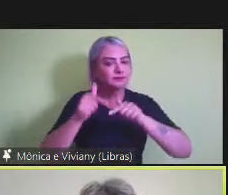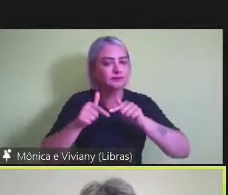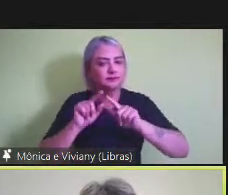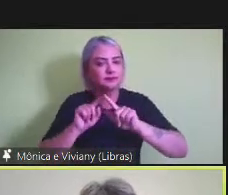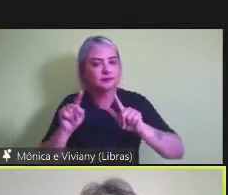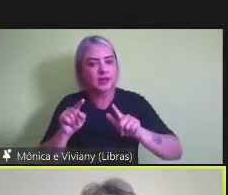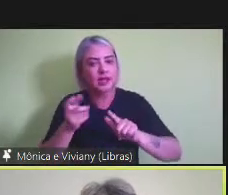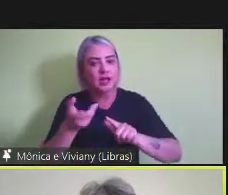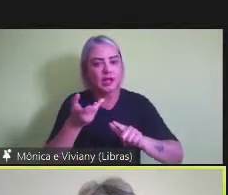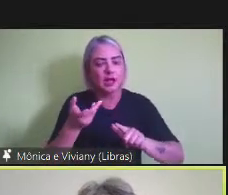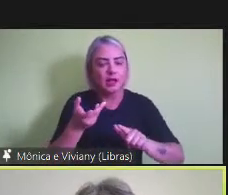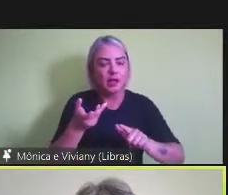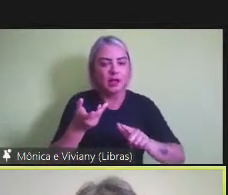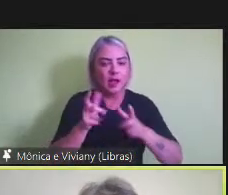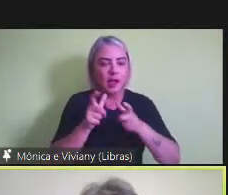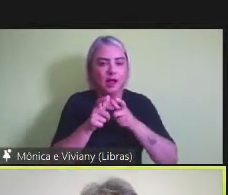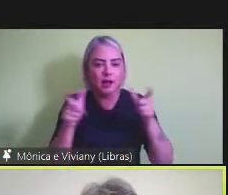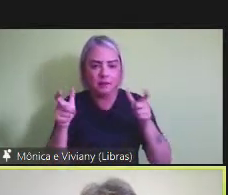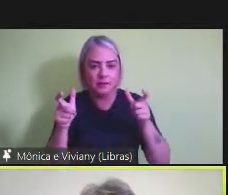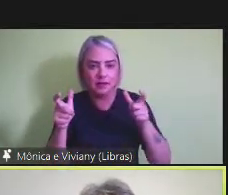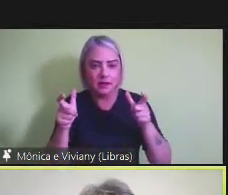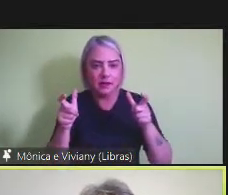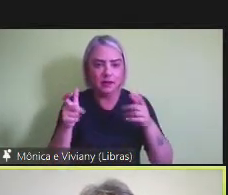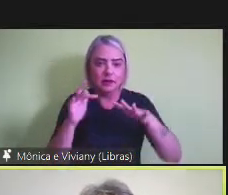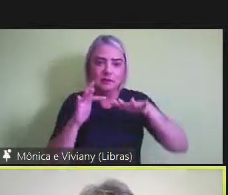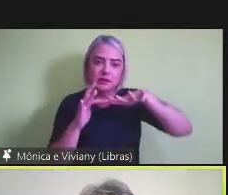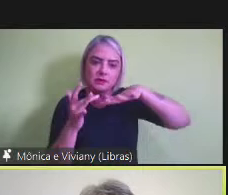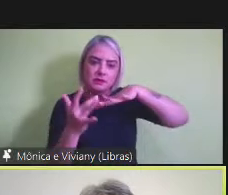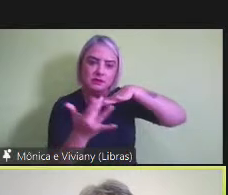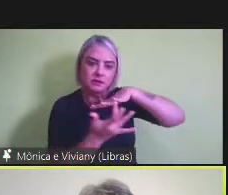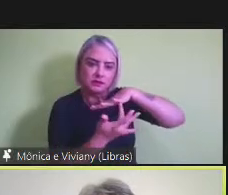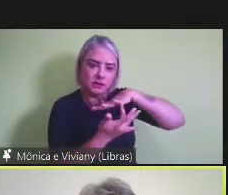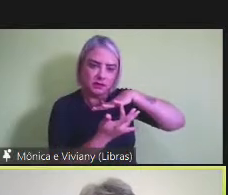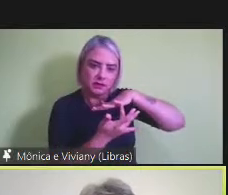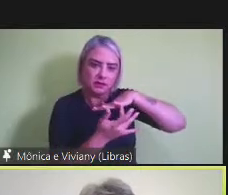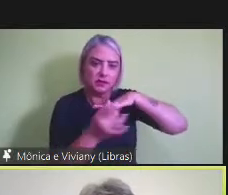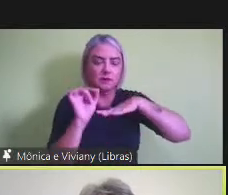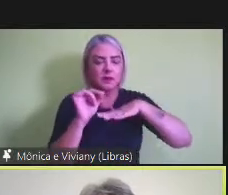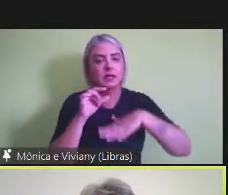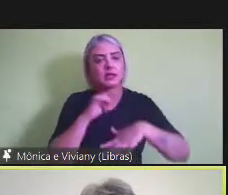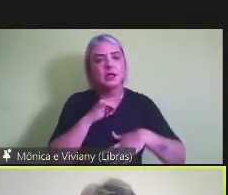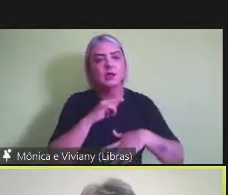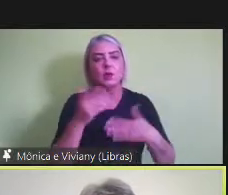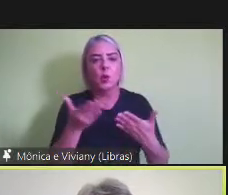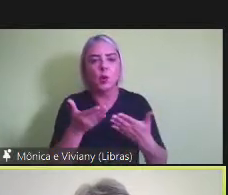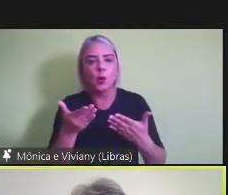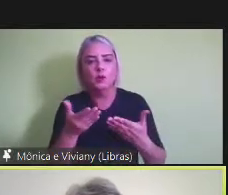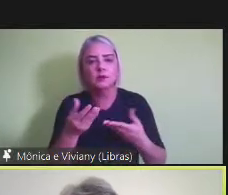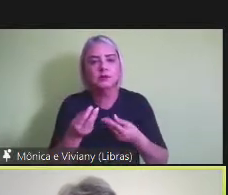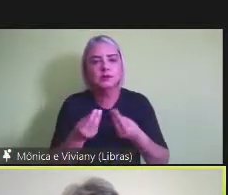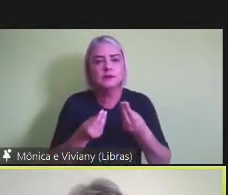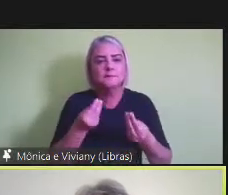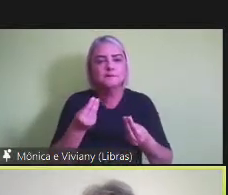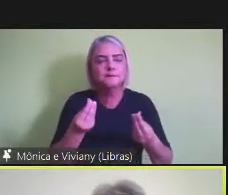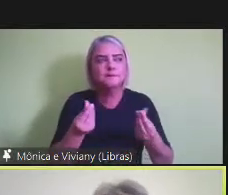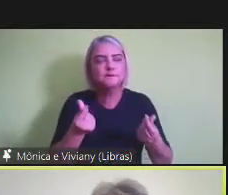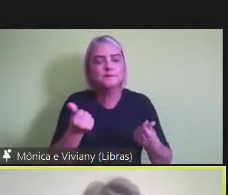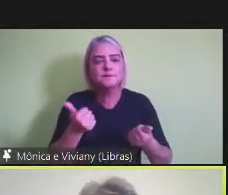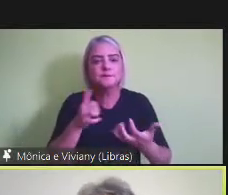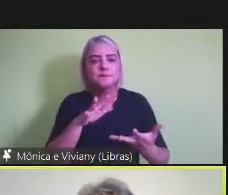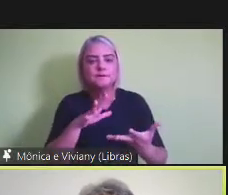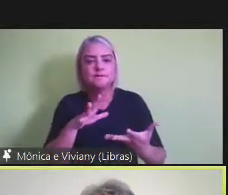or teamwork is important. Just wanted to make sure that we can include the social medias in this respect,